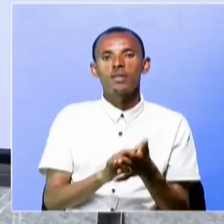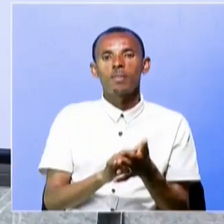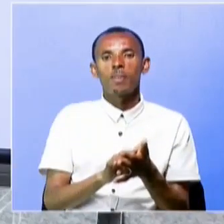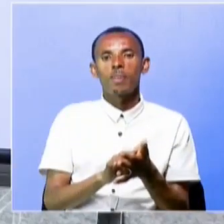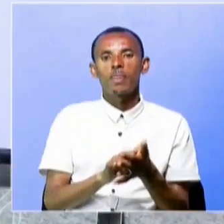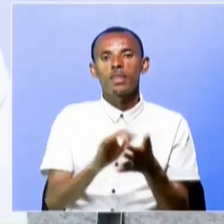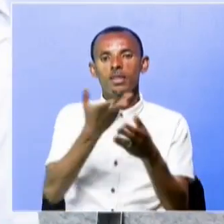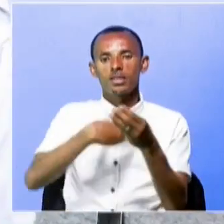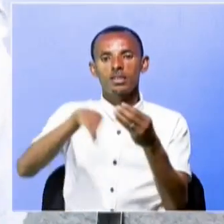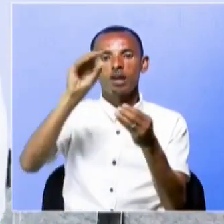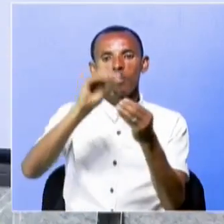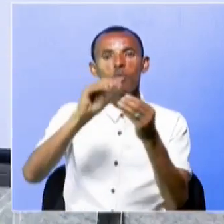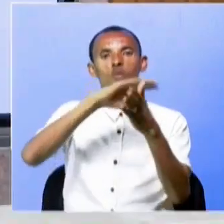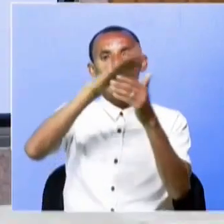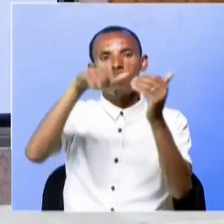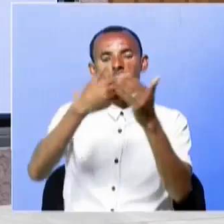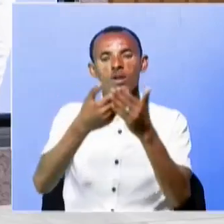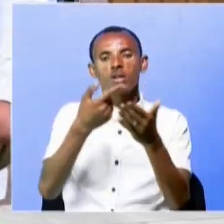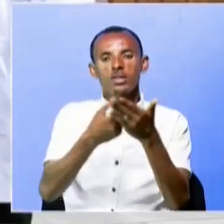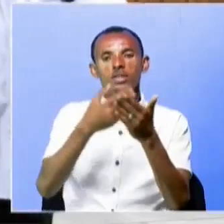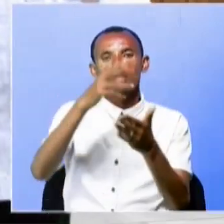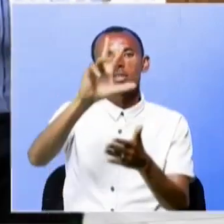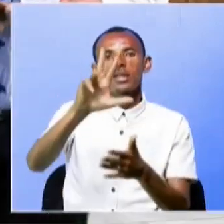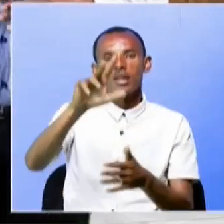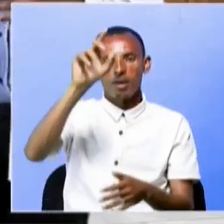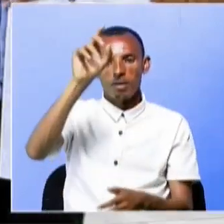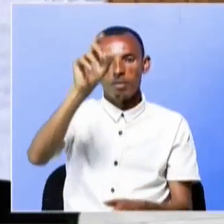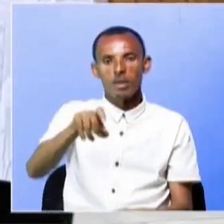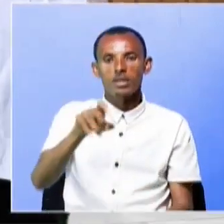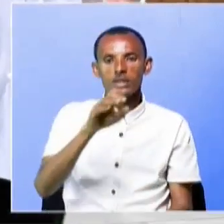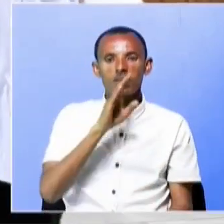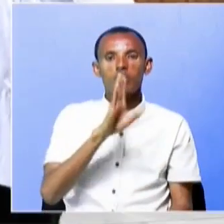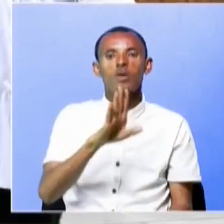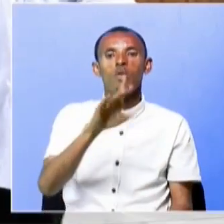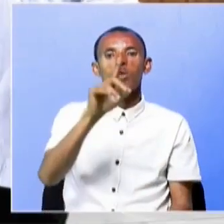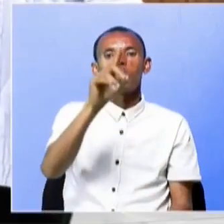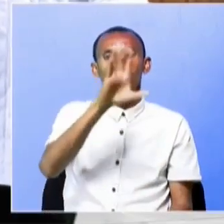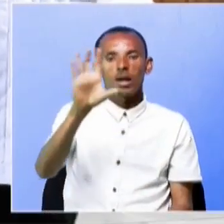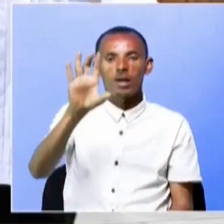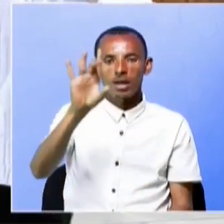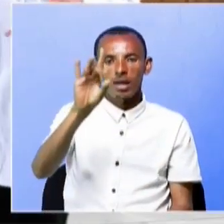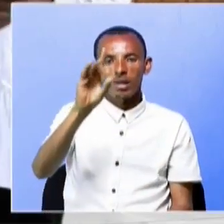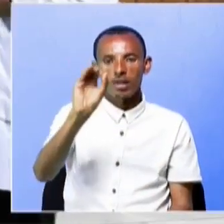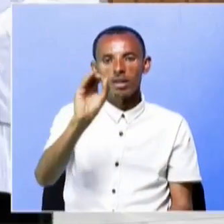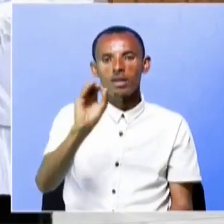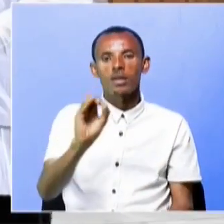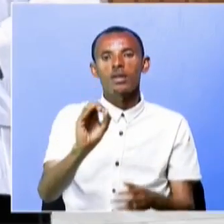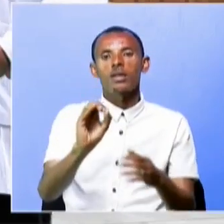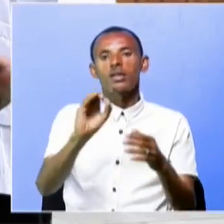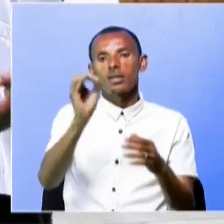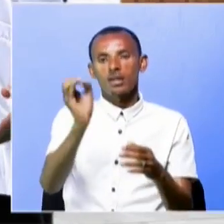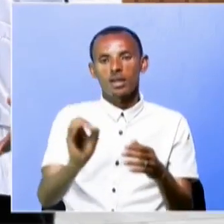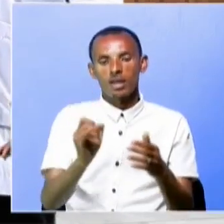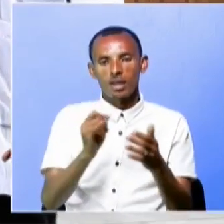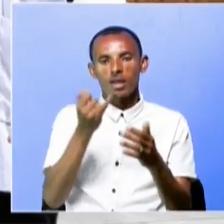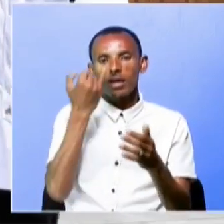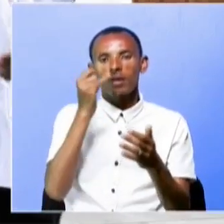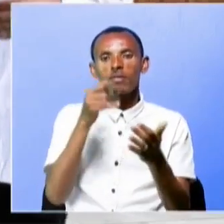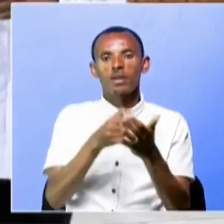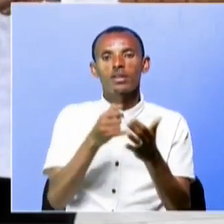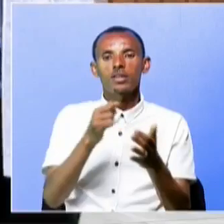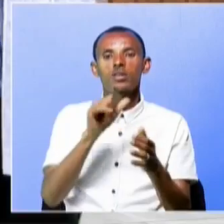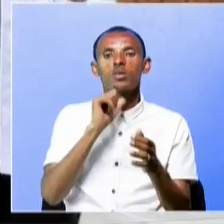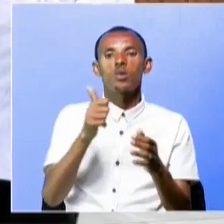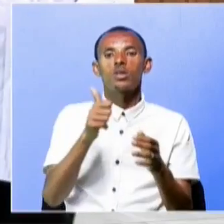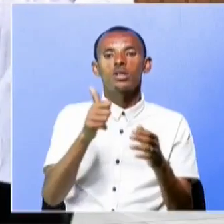the sum of all these three must be 180 degree. If it is not, there is something